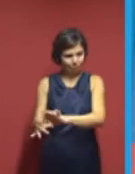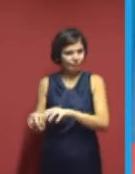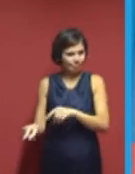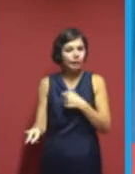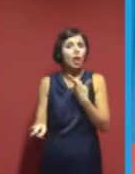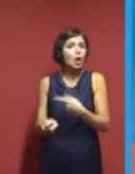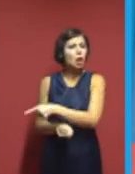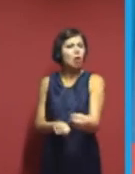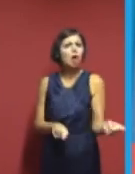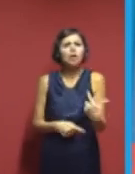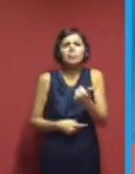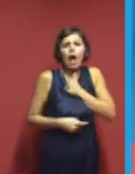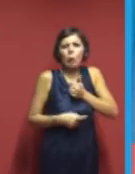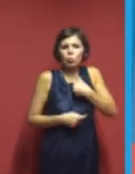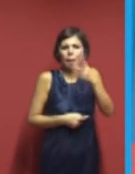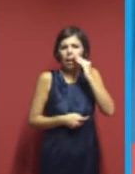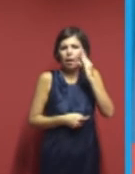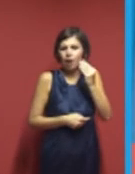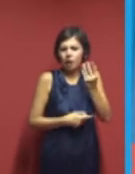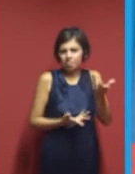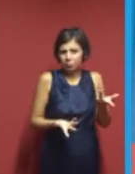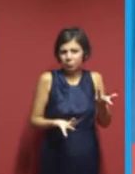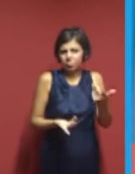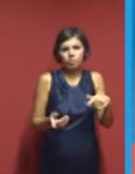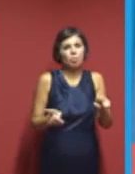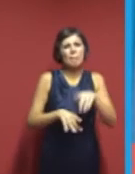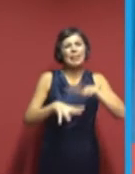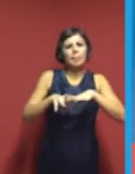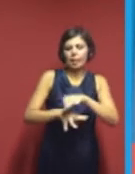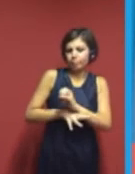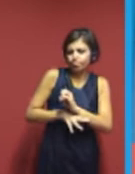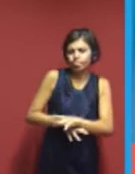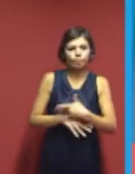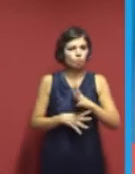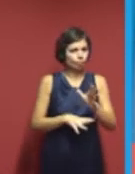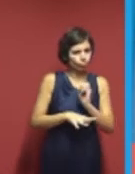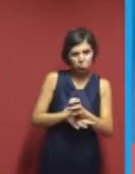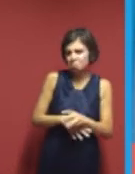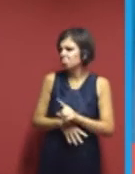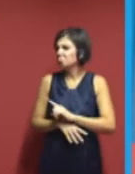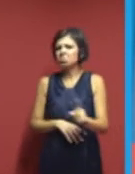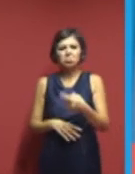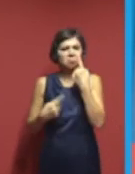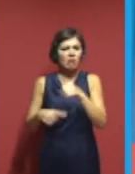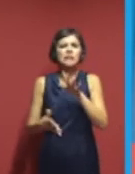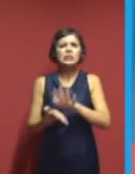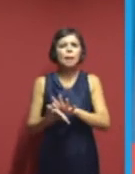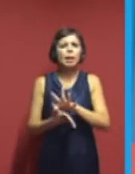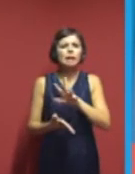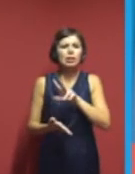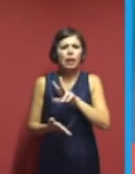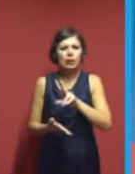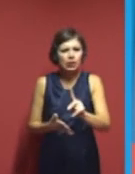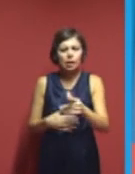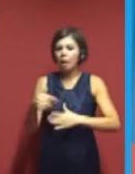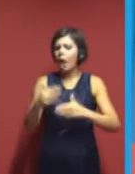art materials, we're using 3D printing, electronics, and woodworking. So I really see it as Montessori for the 21st